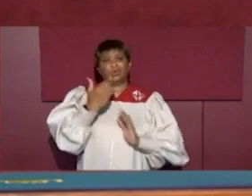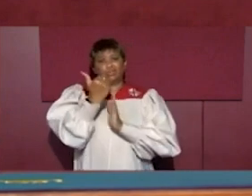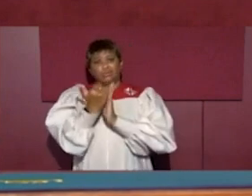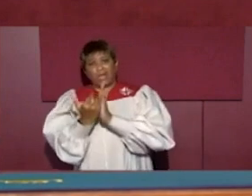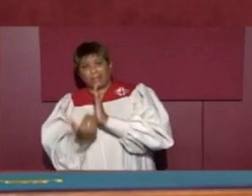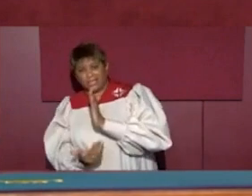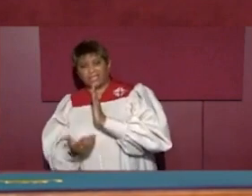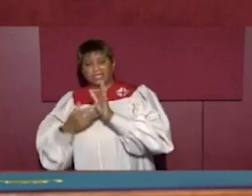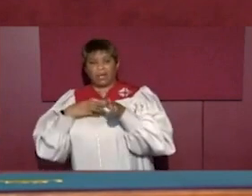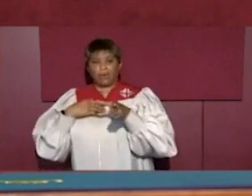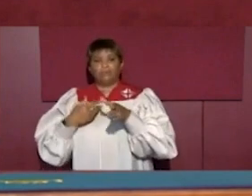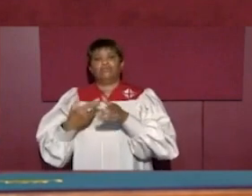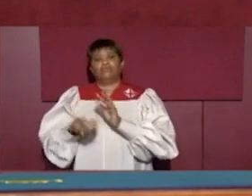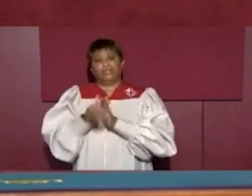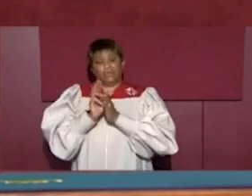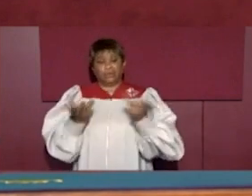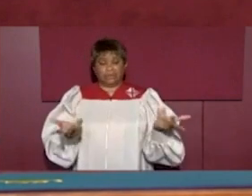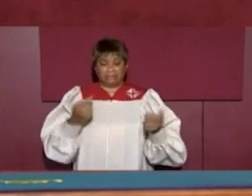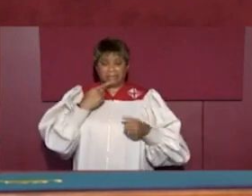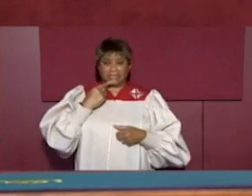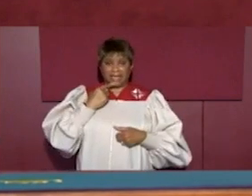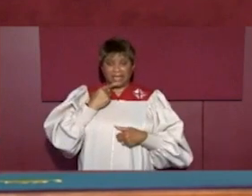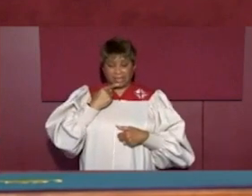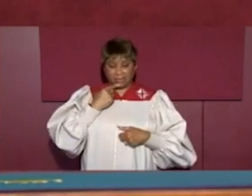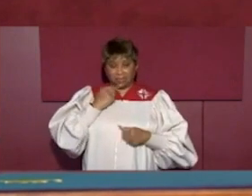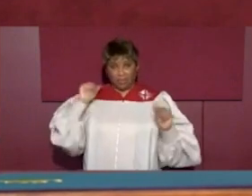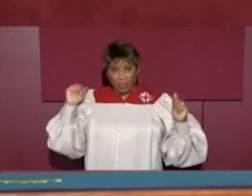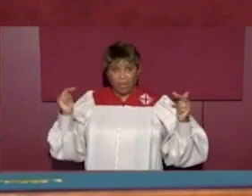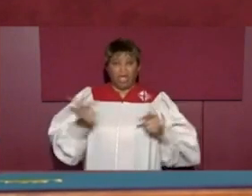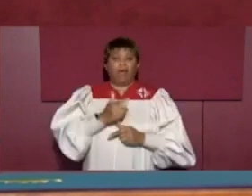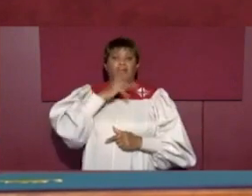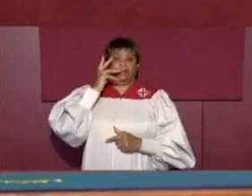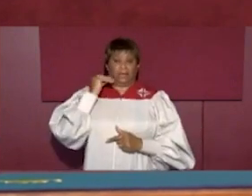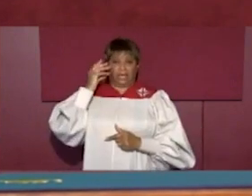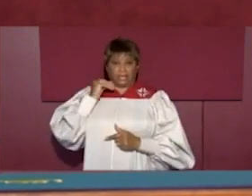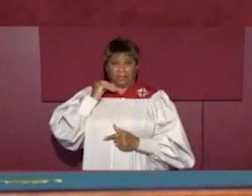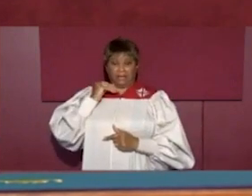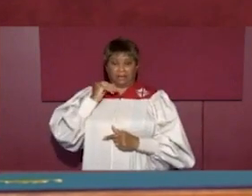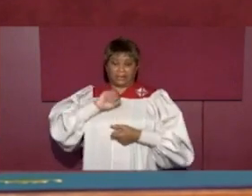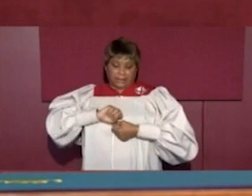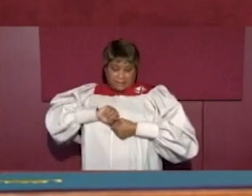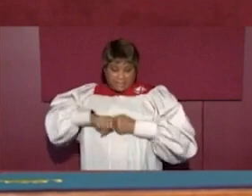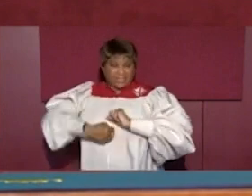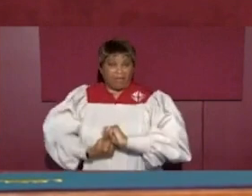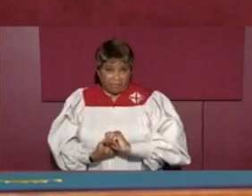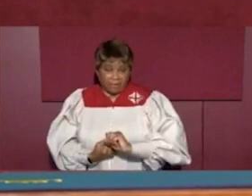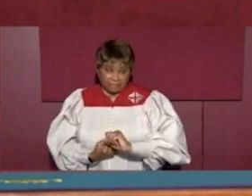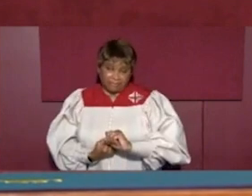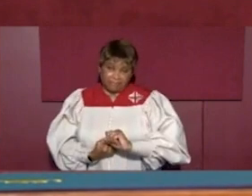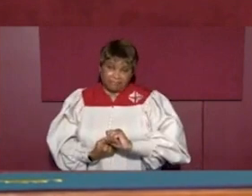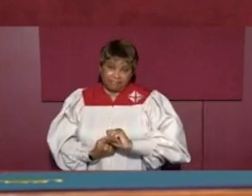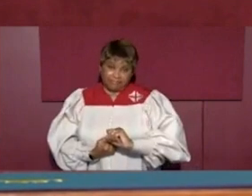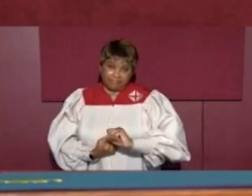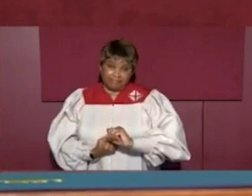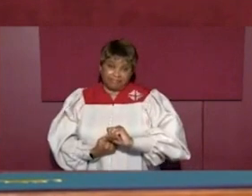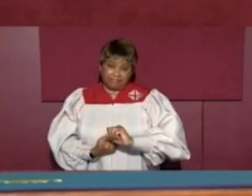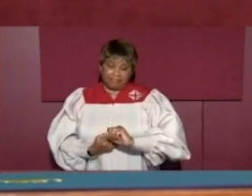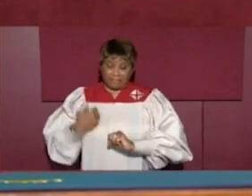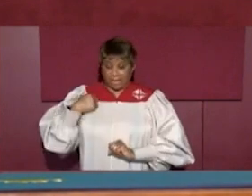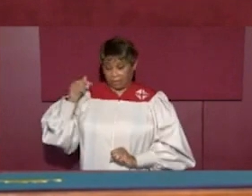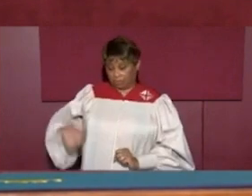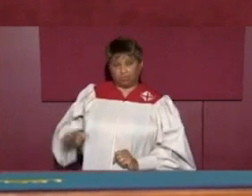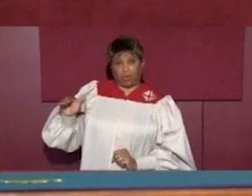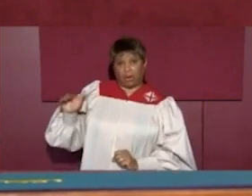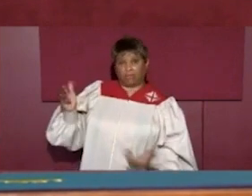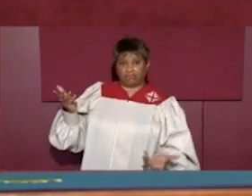back through them quickly. I said that we all experience sufferings. You know, when I was growing